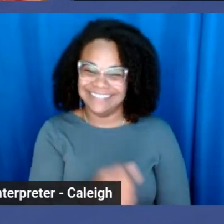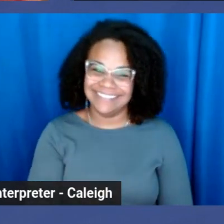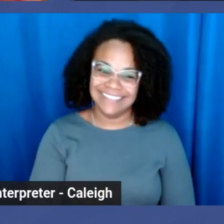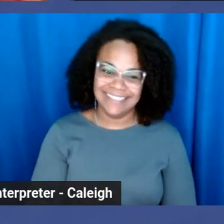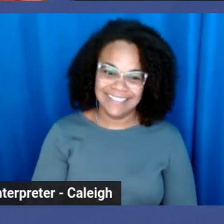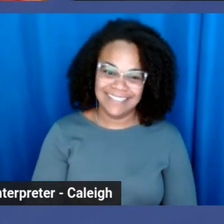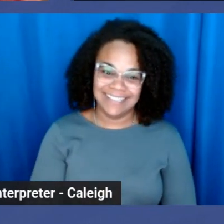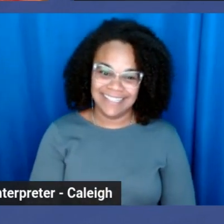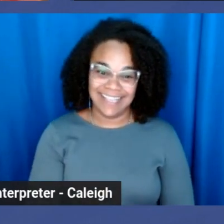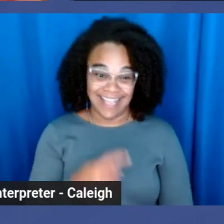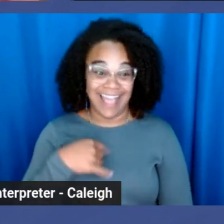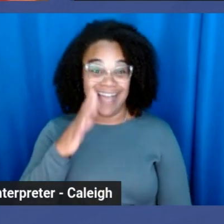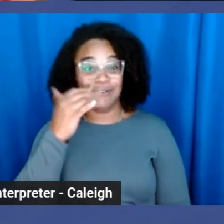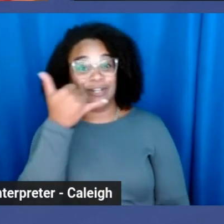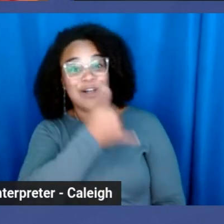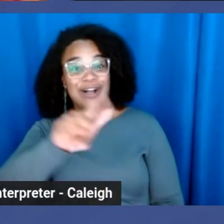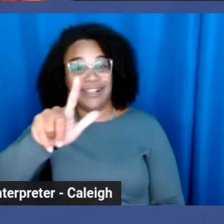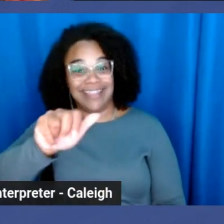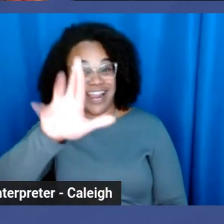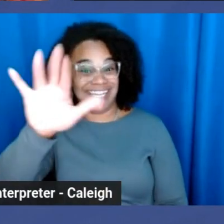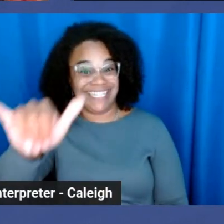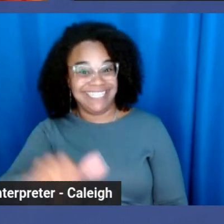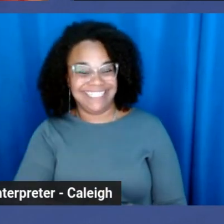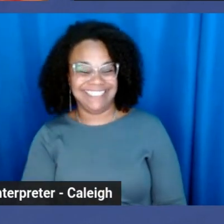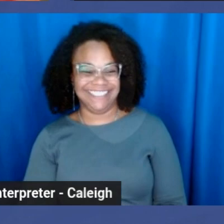I'd call Larry.